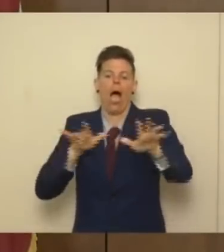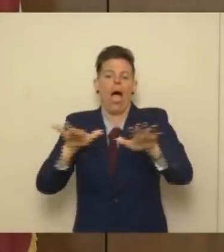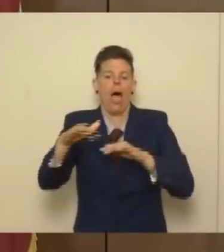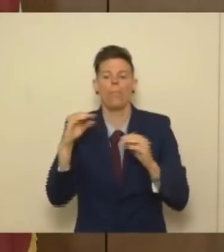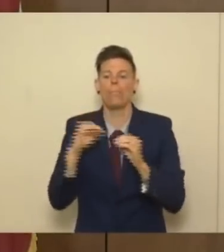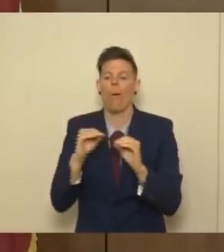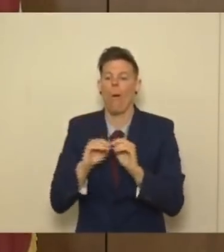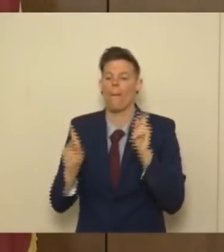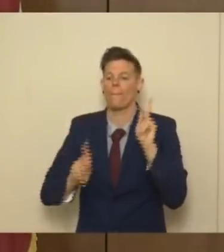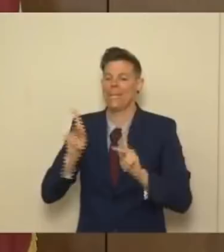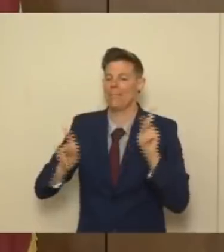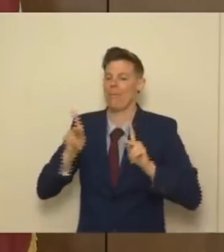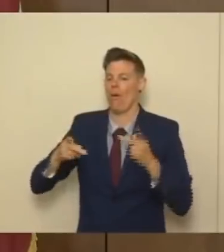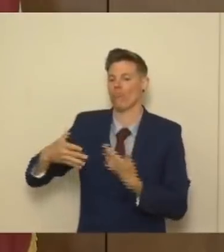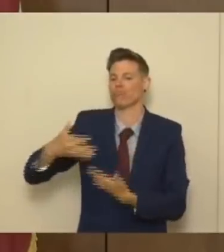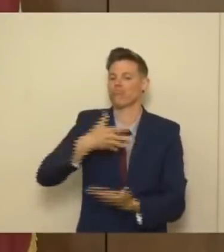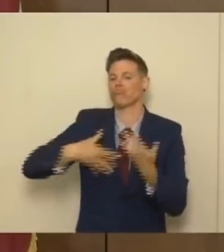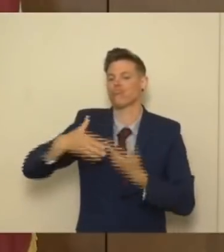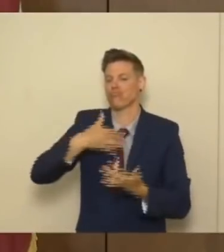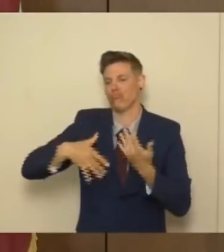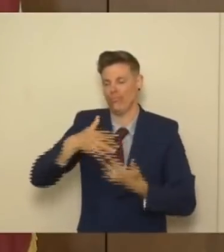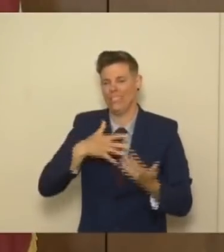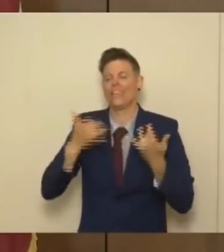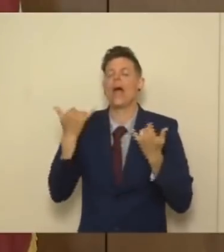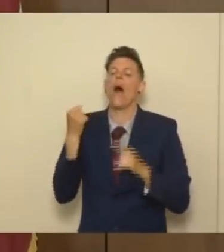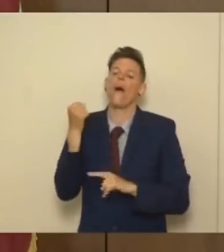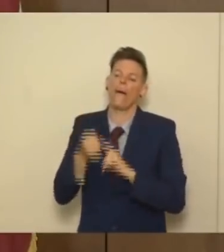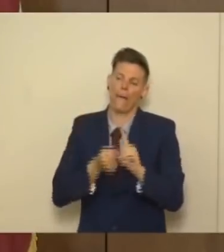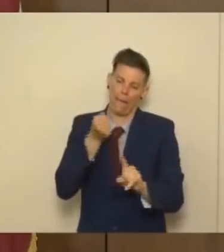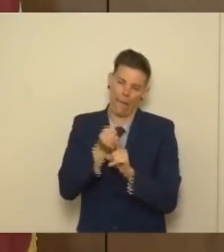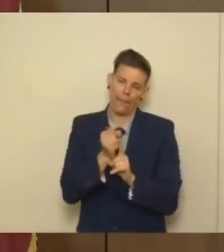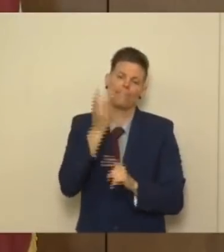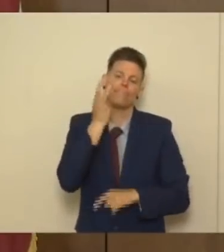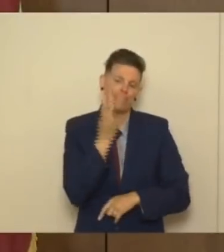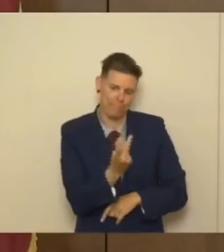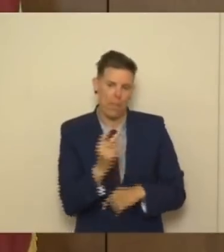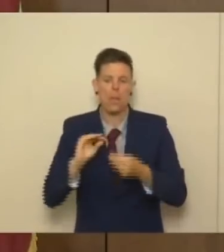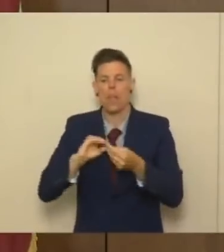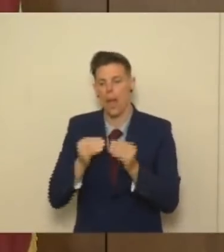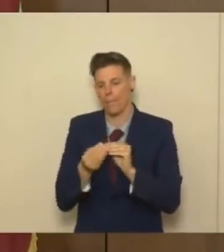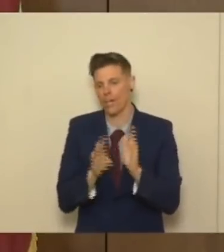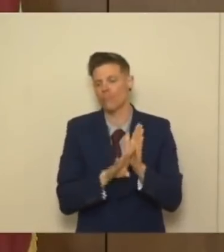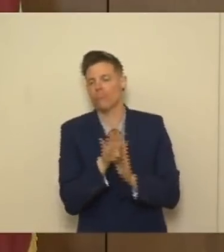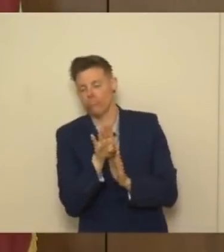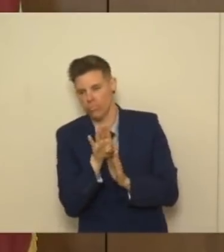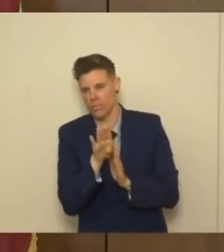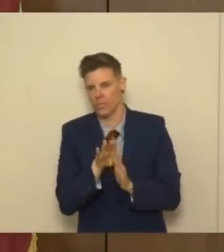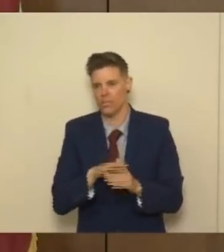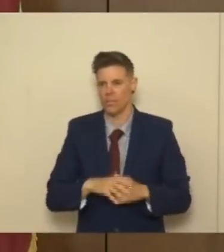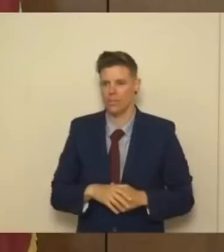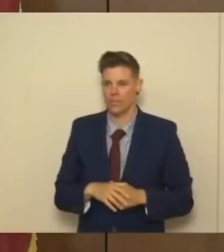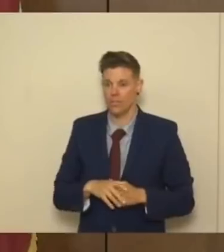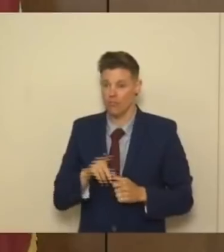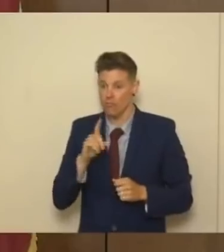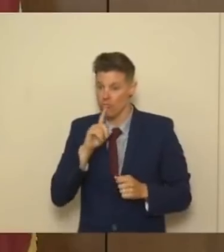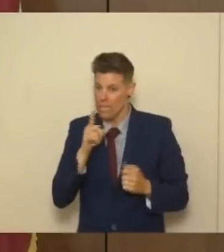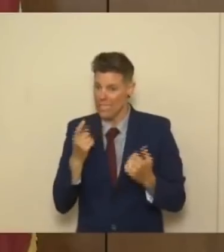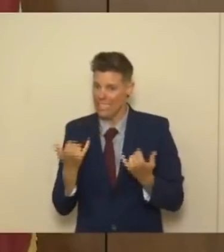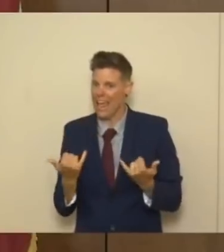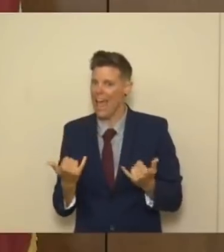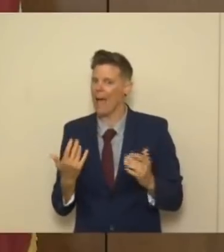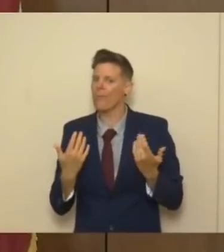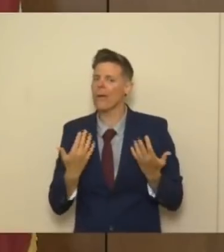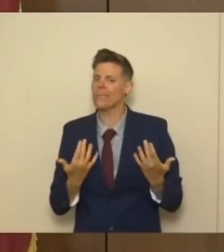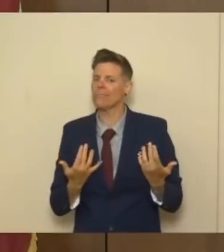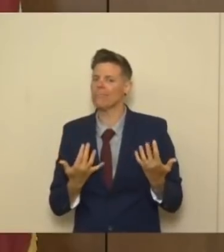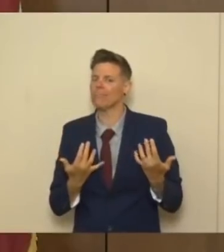this impact where we're seeing an increase. The question is, are we going to see it flatten again? Now, we know that it always goes up a